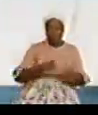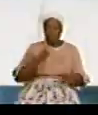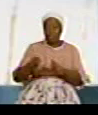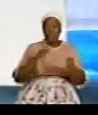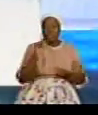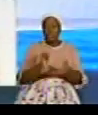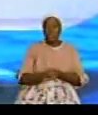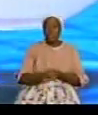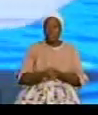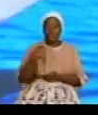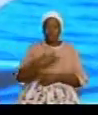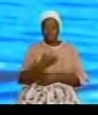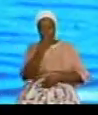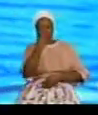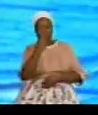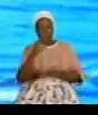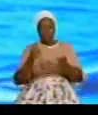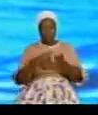will flout,